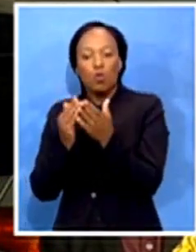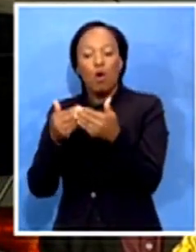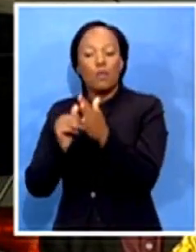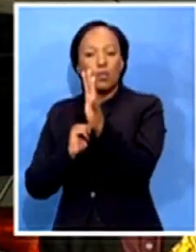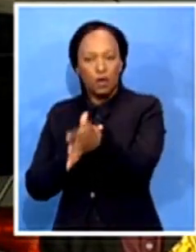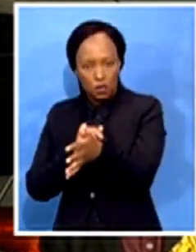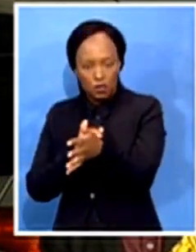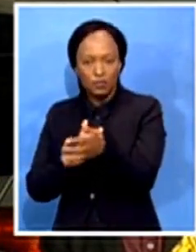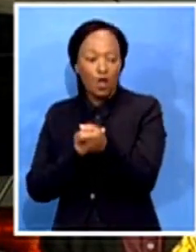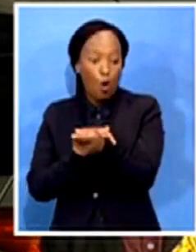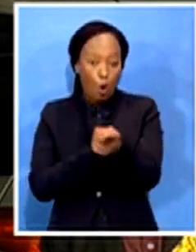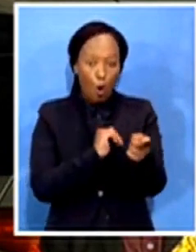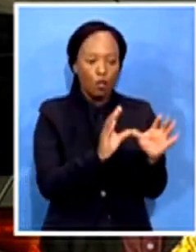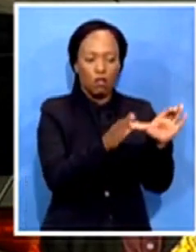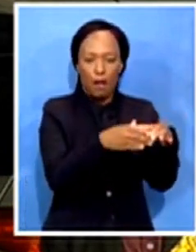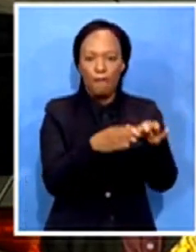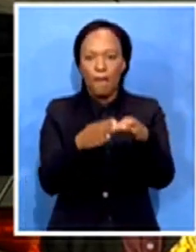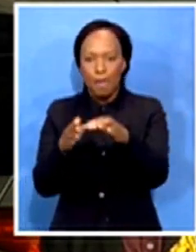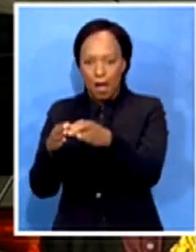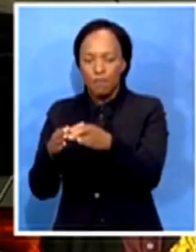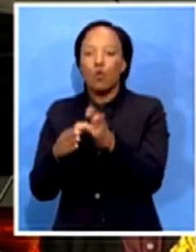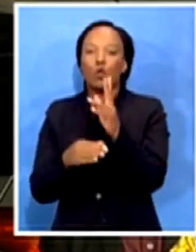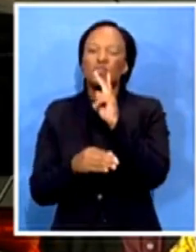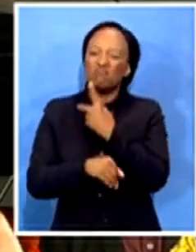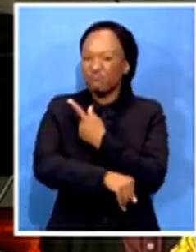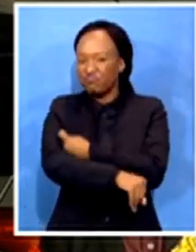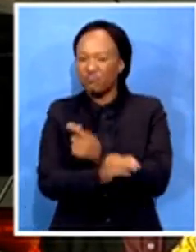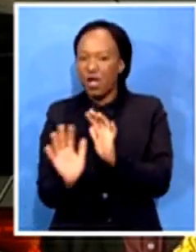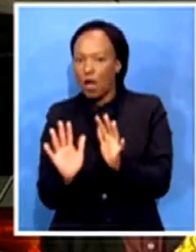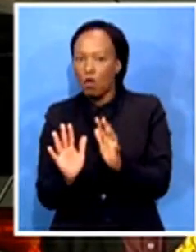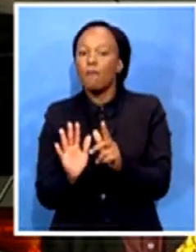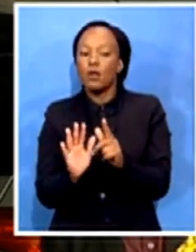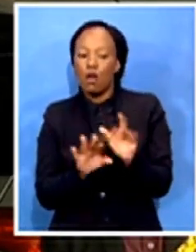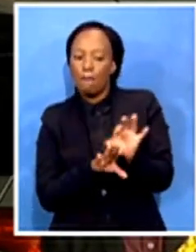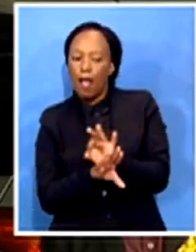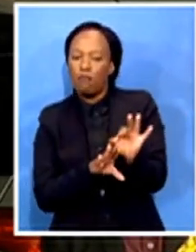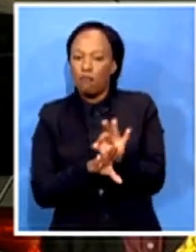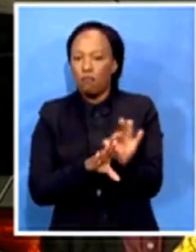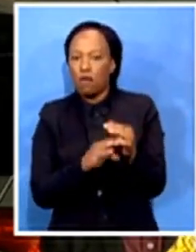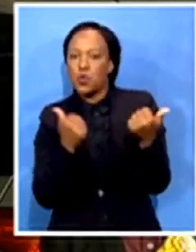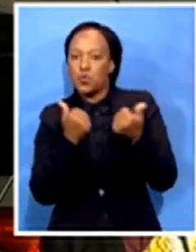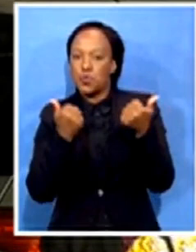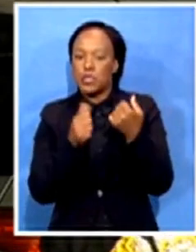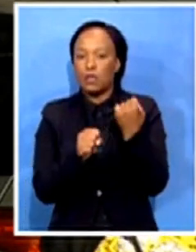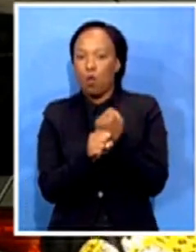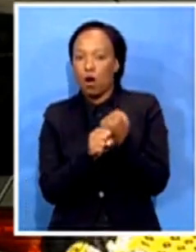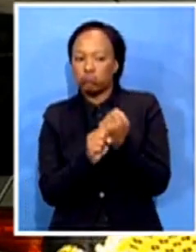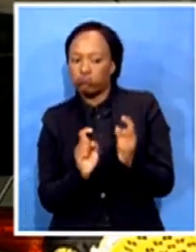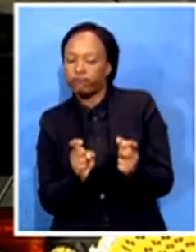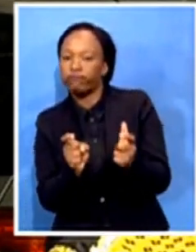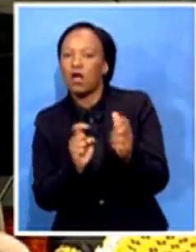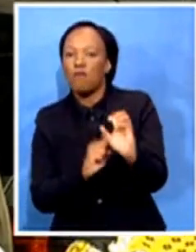so we are pleased that there's work and there's urgency in the area of securing a